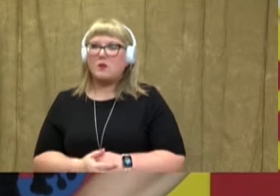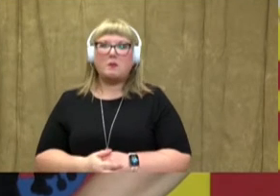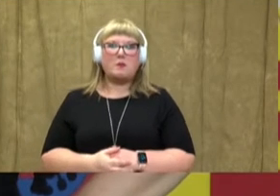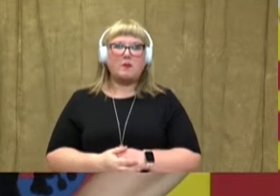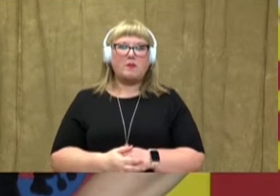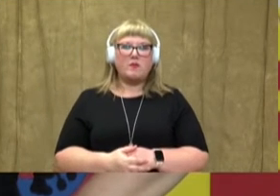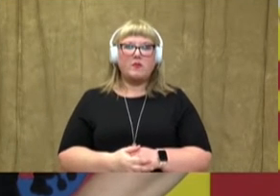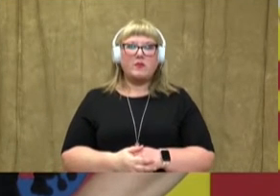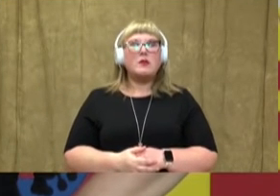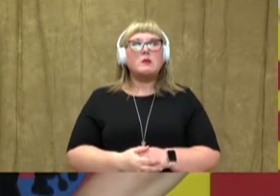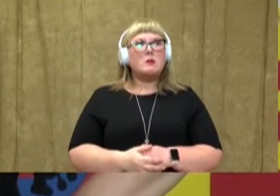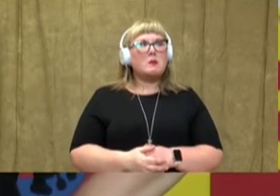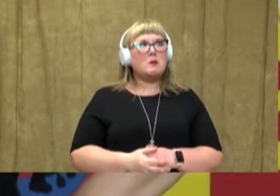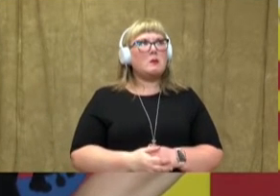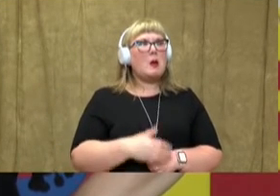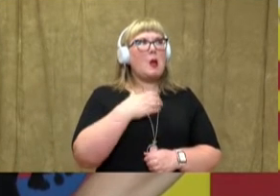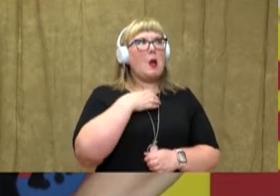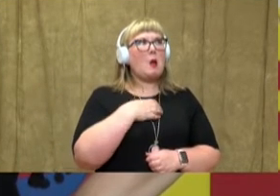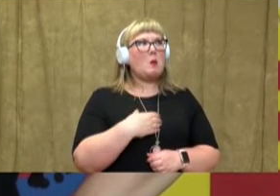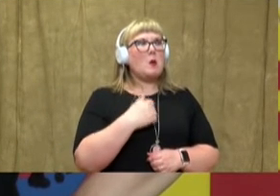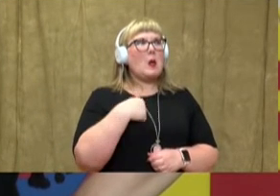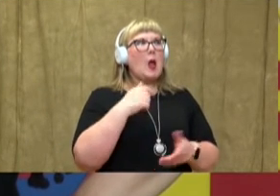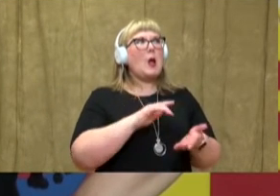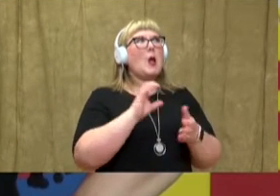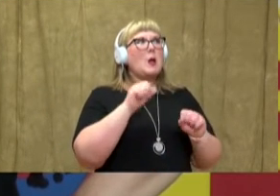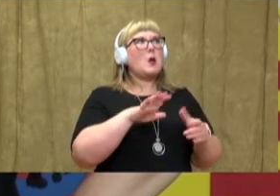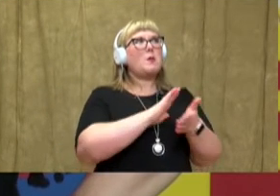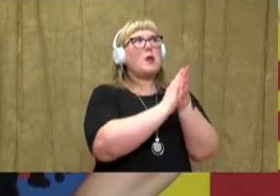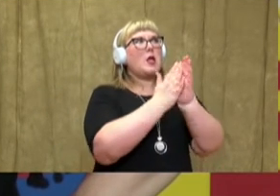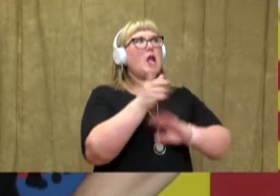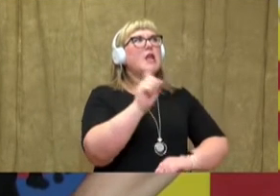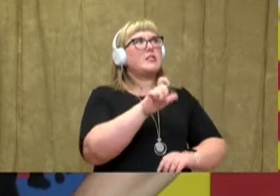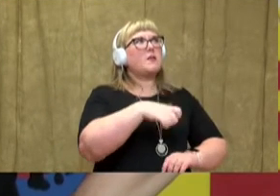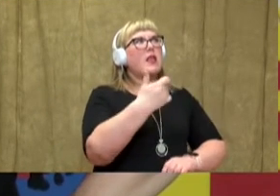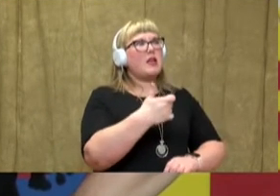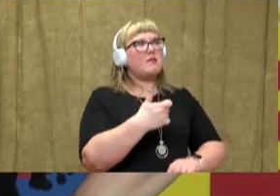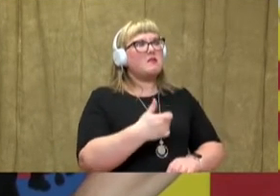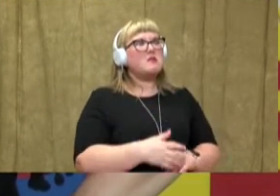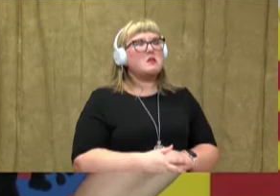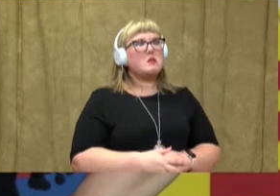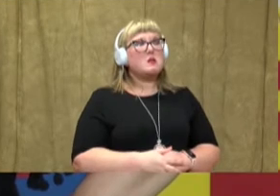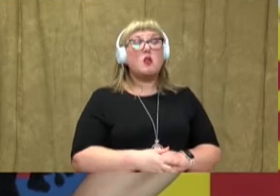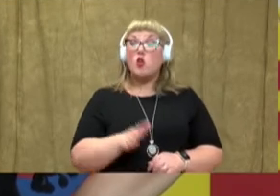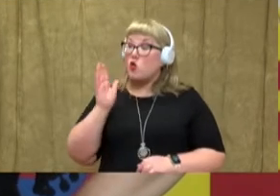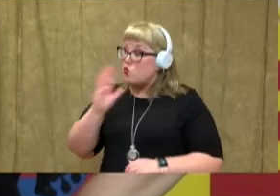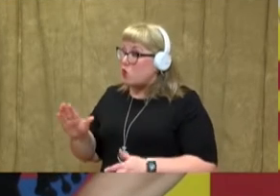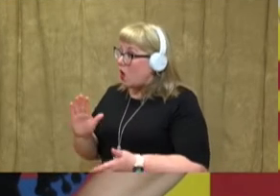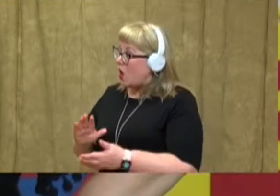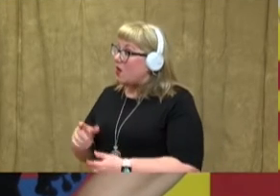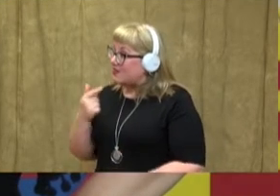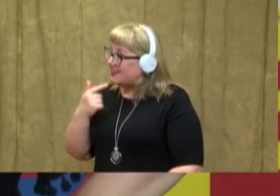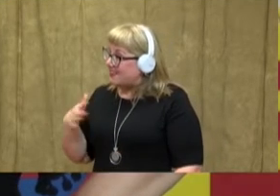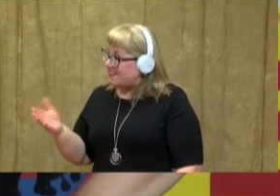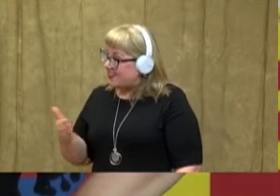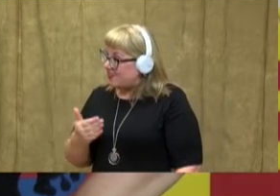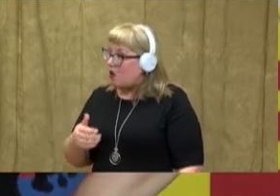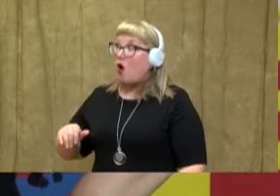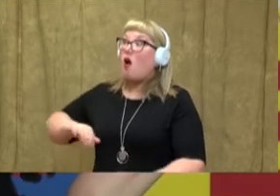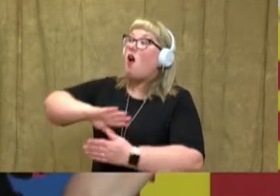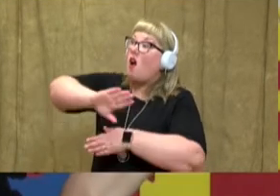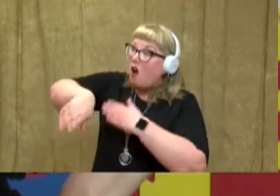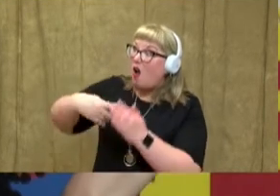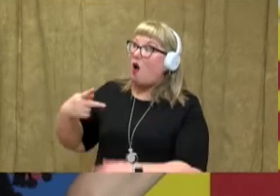could turn into something else when I grow up, said the pollywog. You will, said the fish. All pollywogs do.